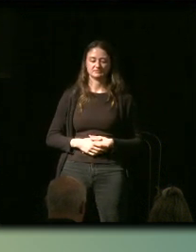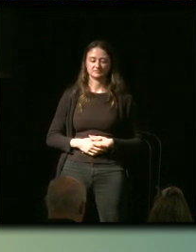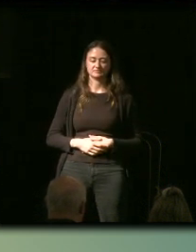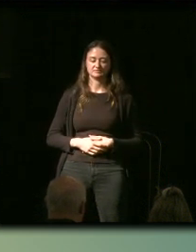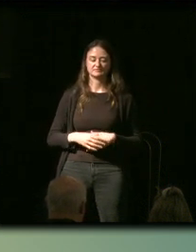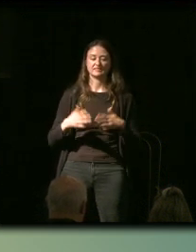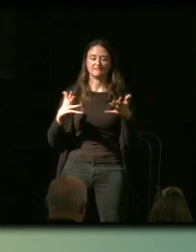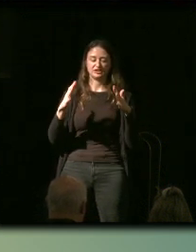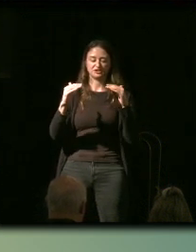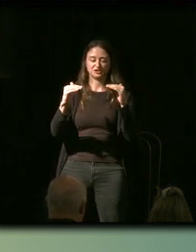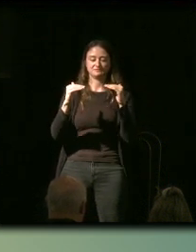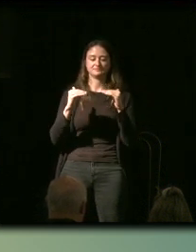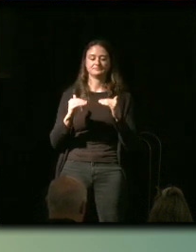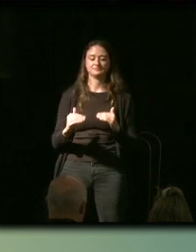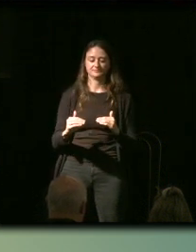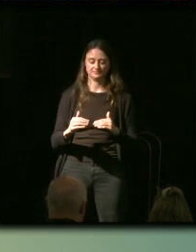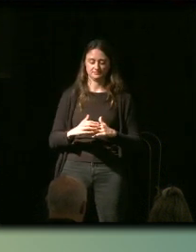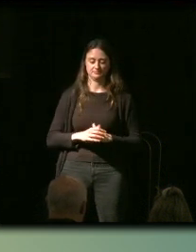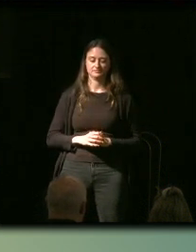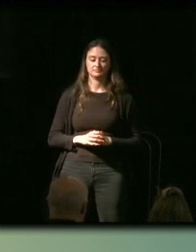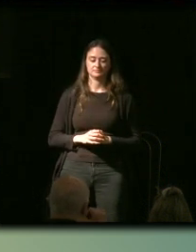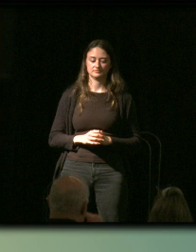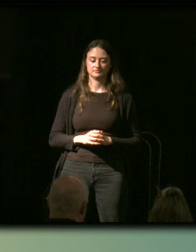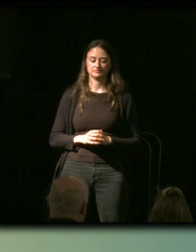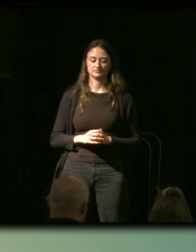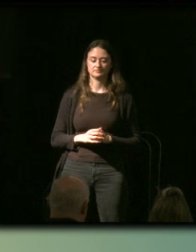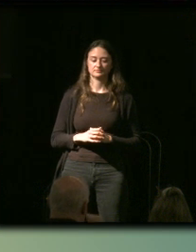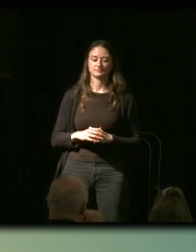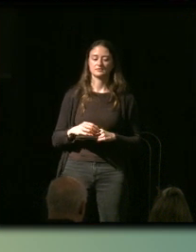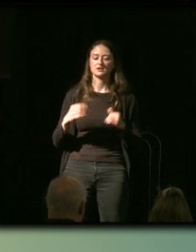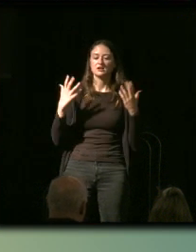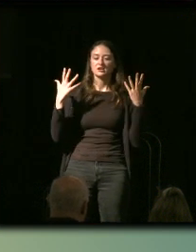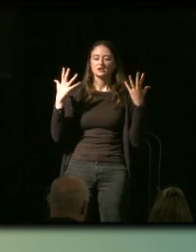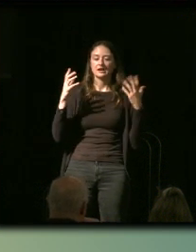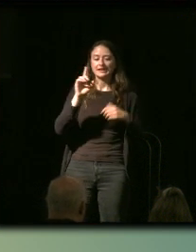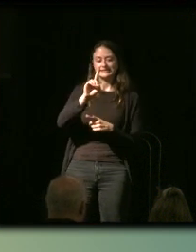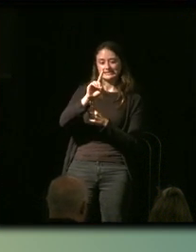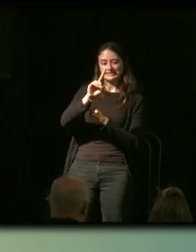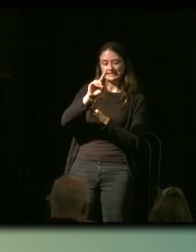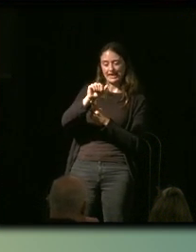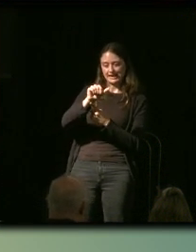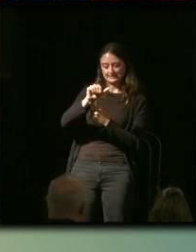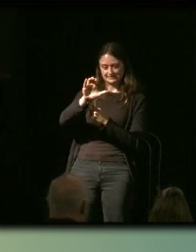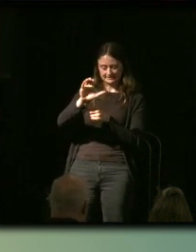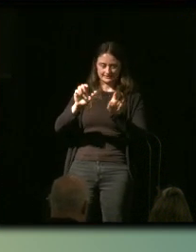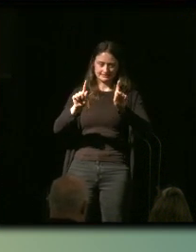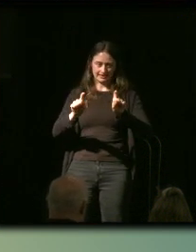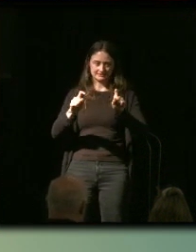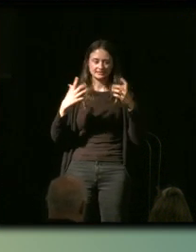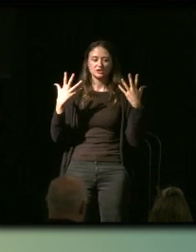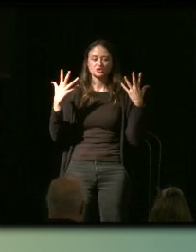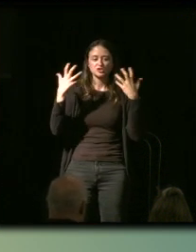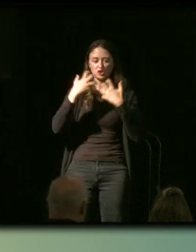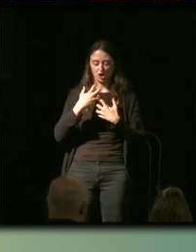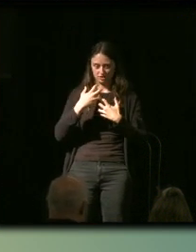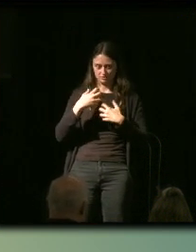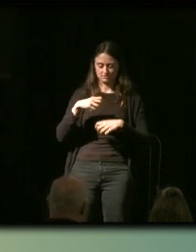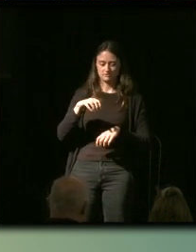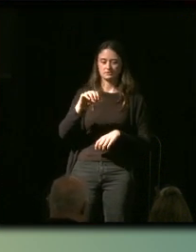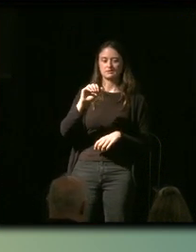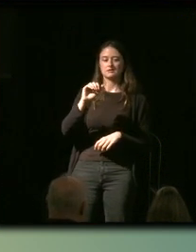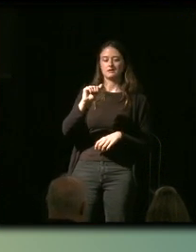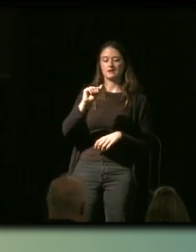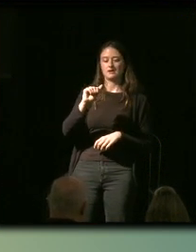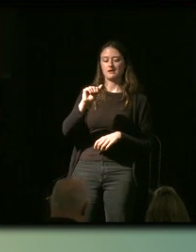dark adapted chromatic perimetry test or DAC test. This measures dark